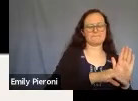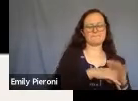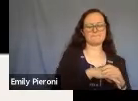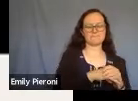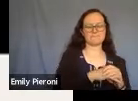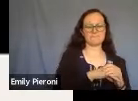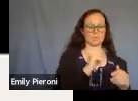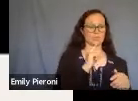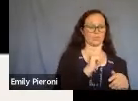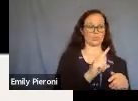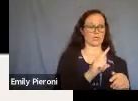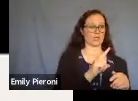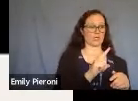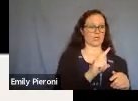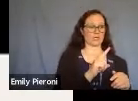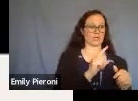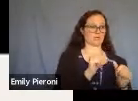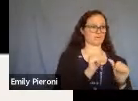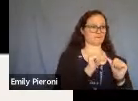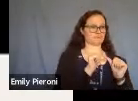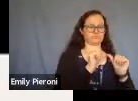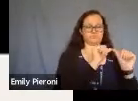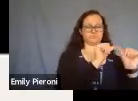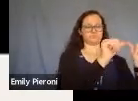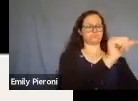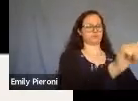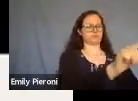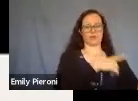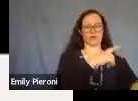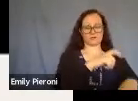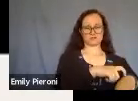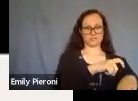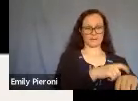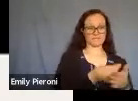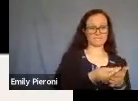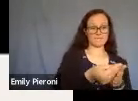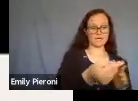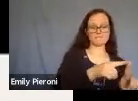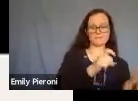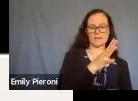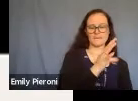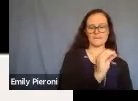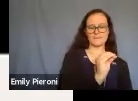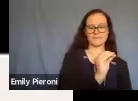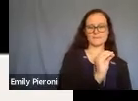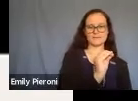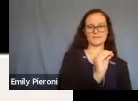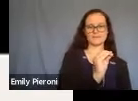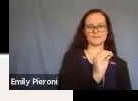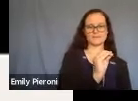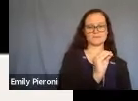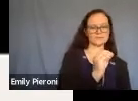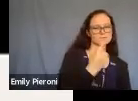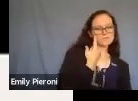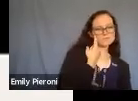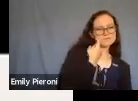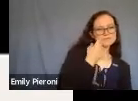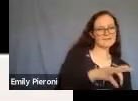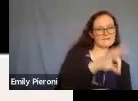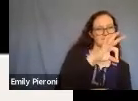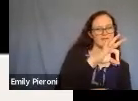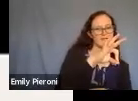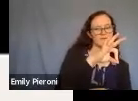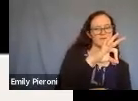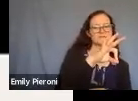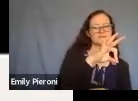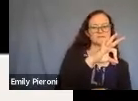durable, and they're purchased through a company that we just found their product to be easy